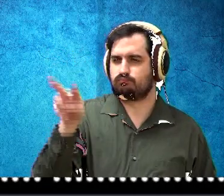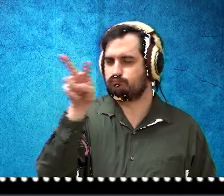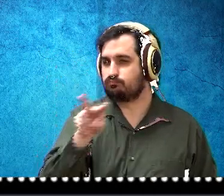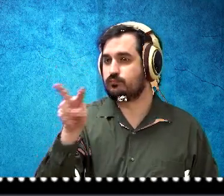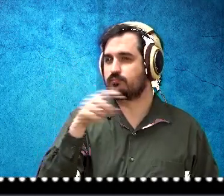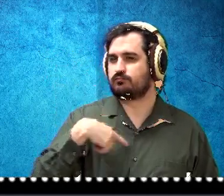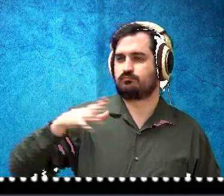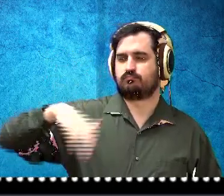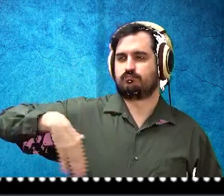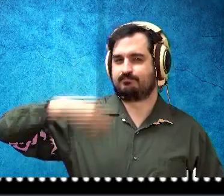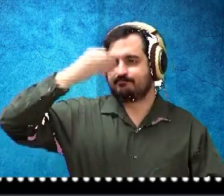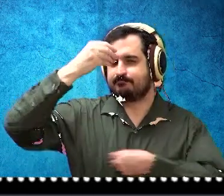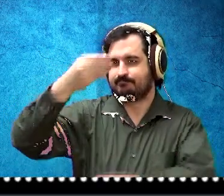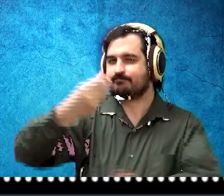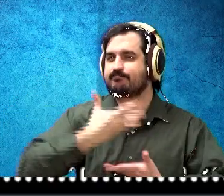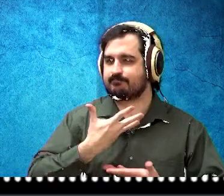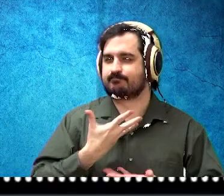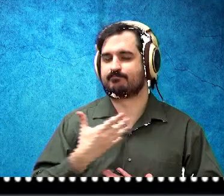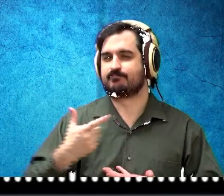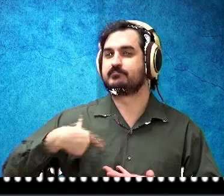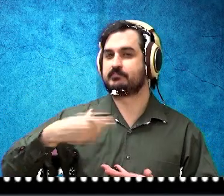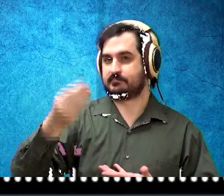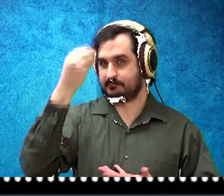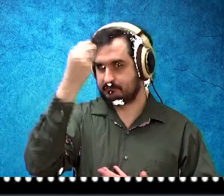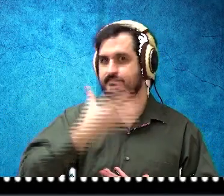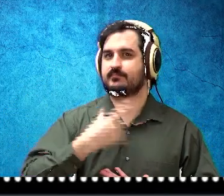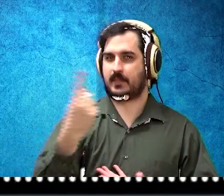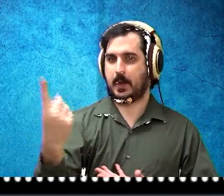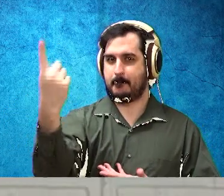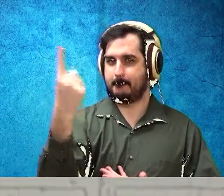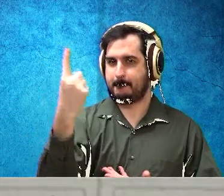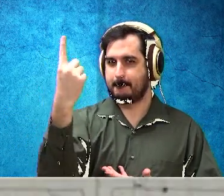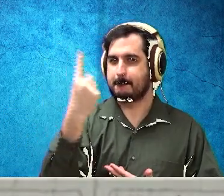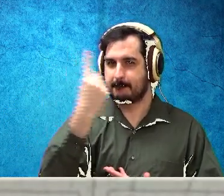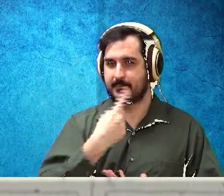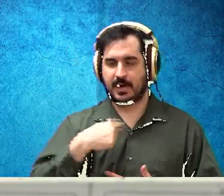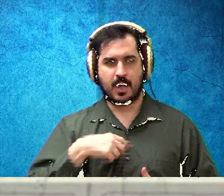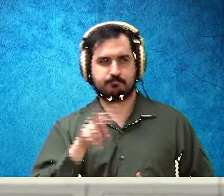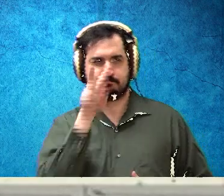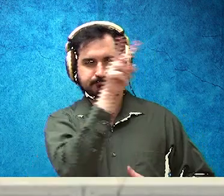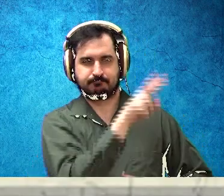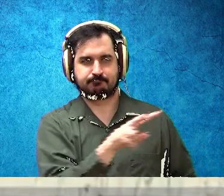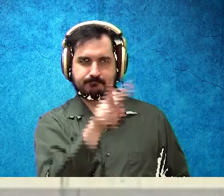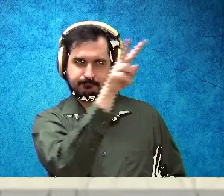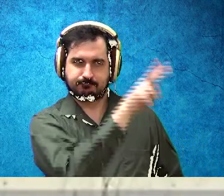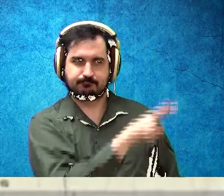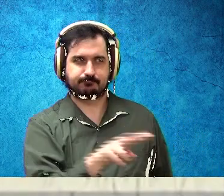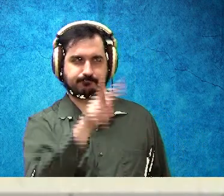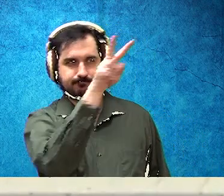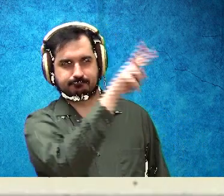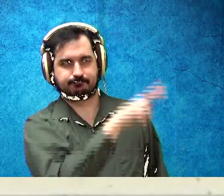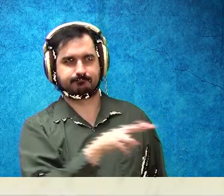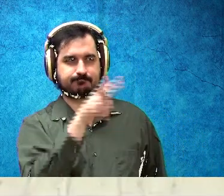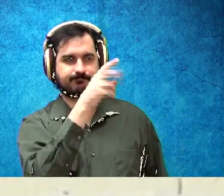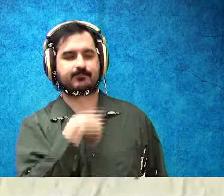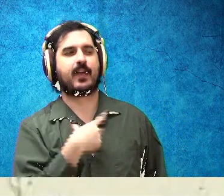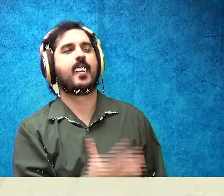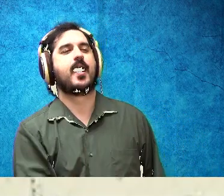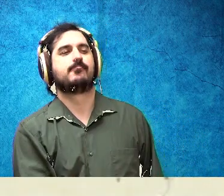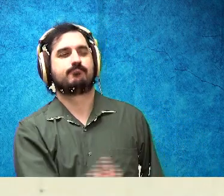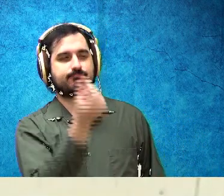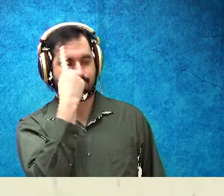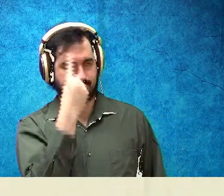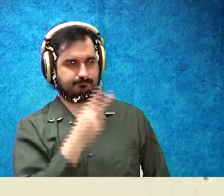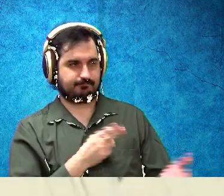say when you tell me that you're coming my way. I read between the lines to infer the